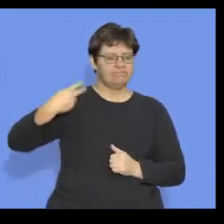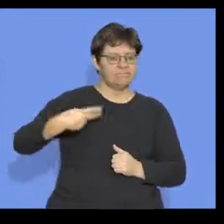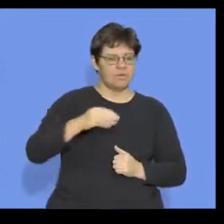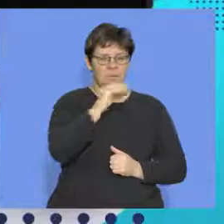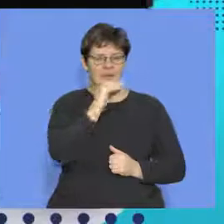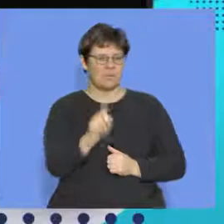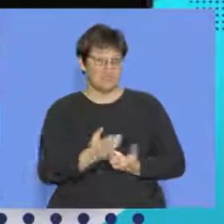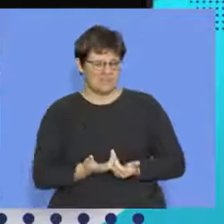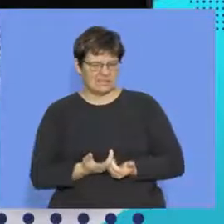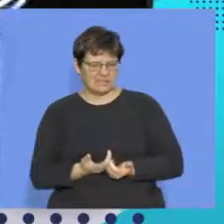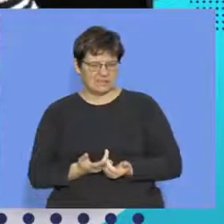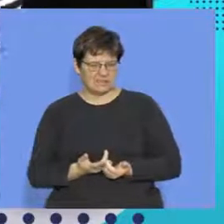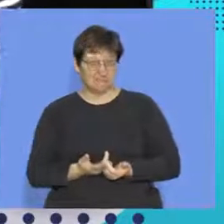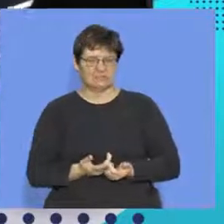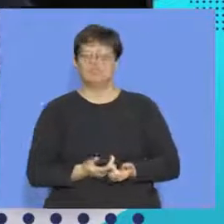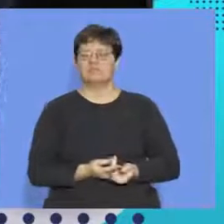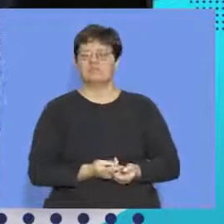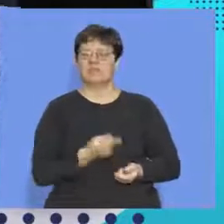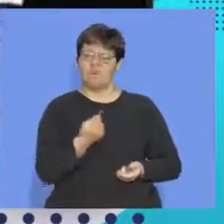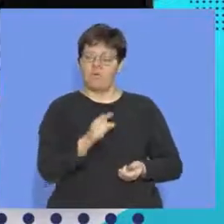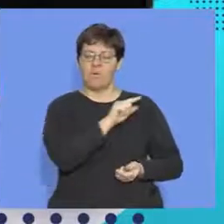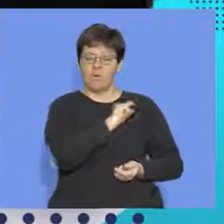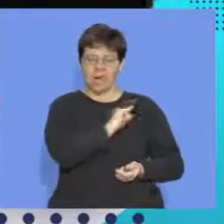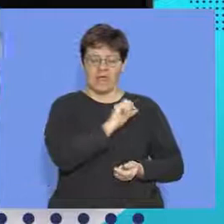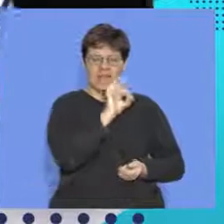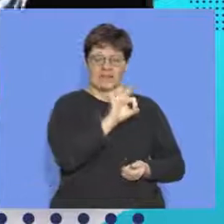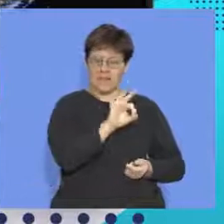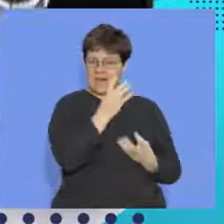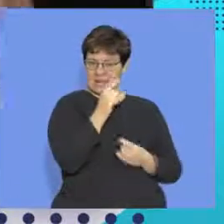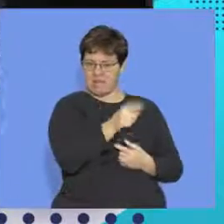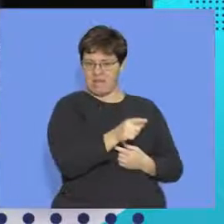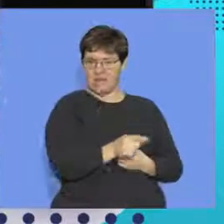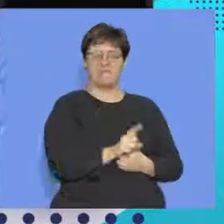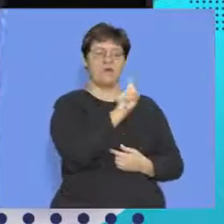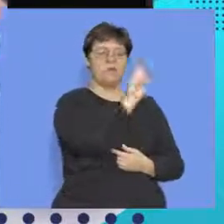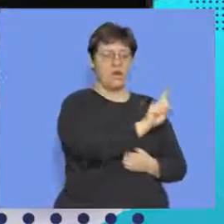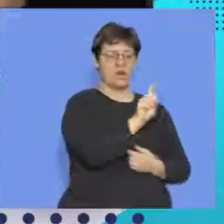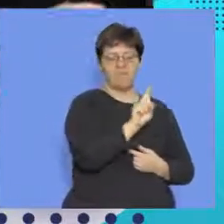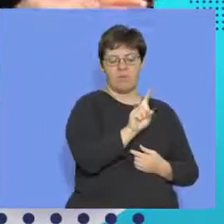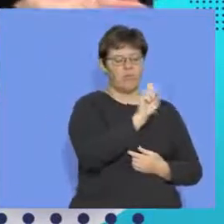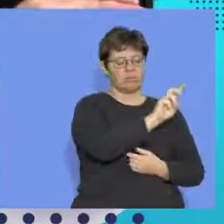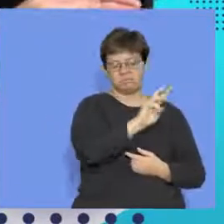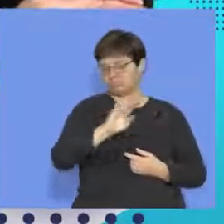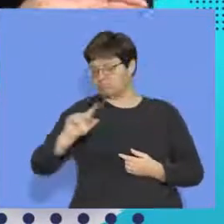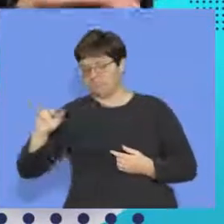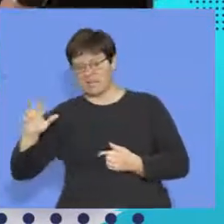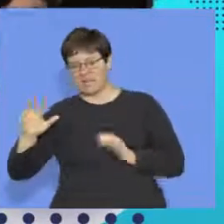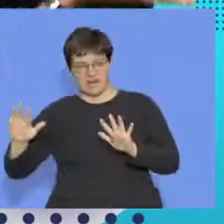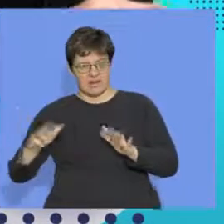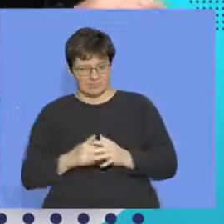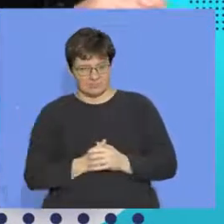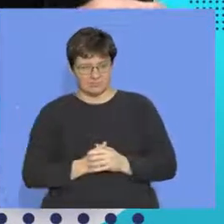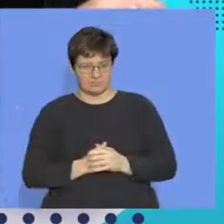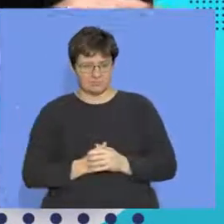initially. So it implies, because we have a 3-digit code and we can use 1 all the way to 8, we